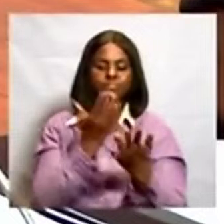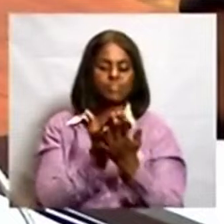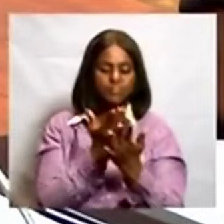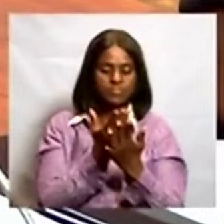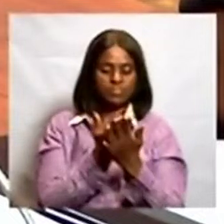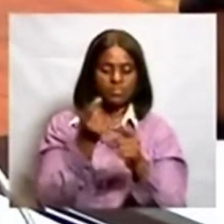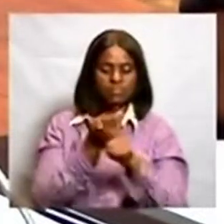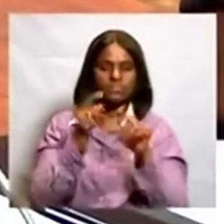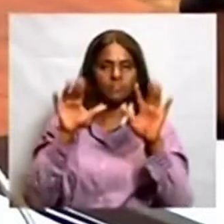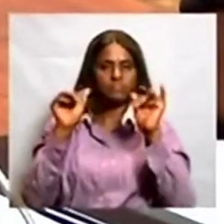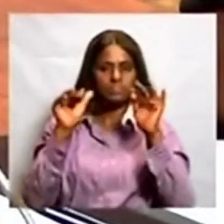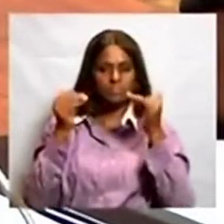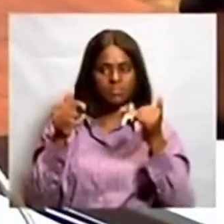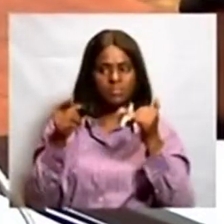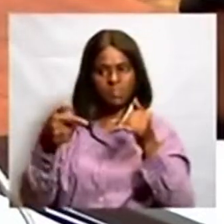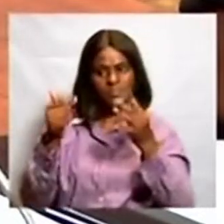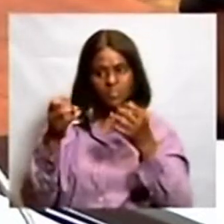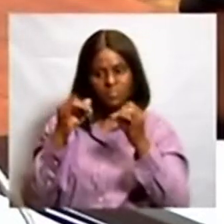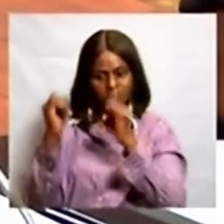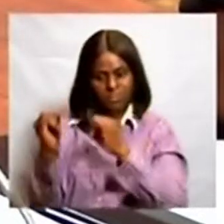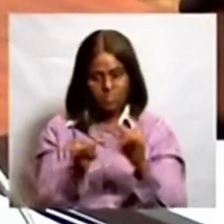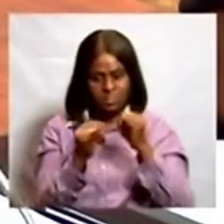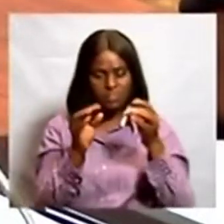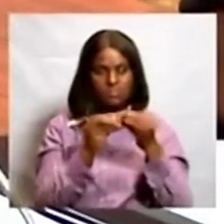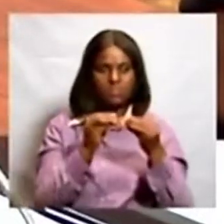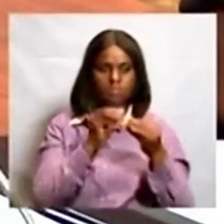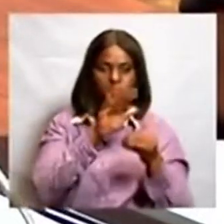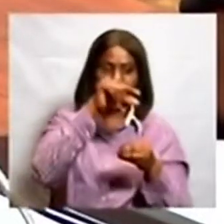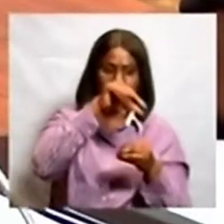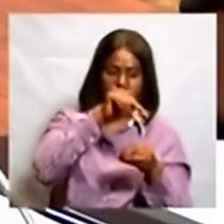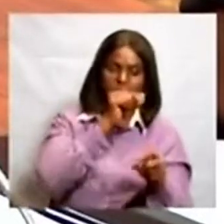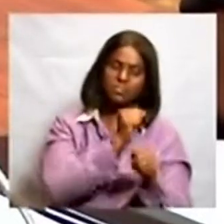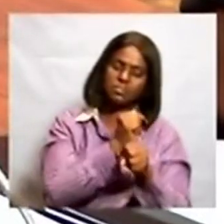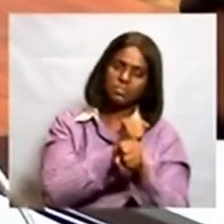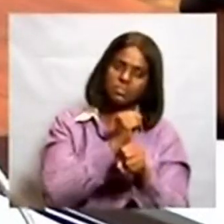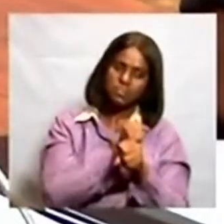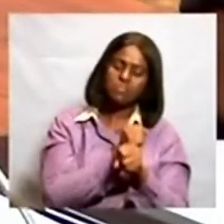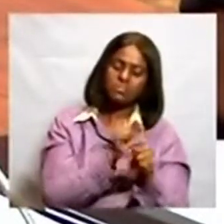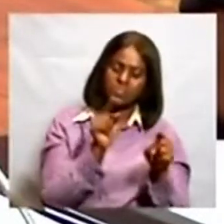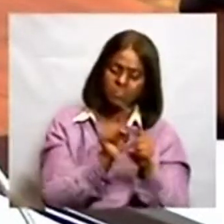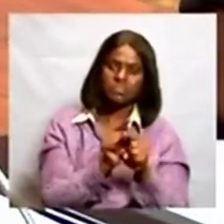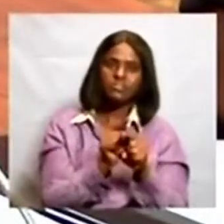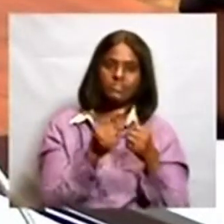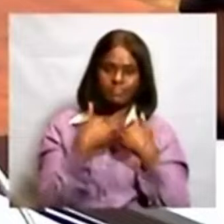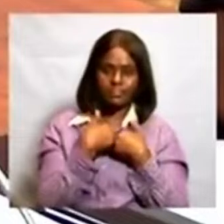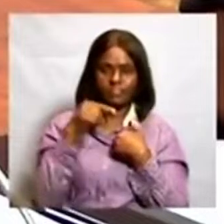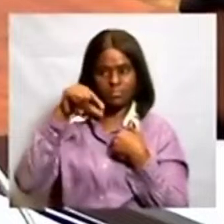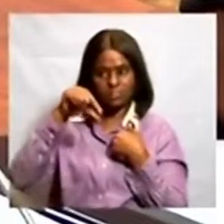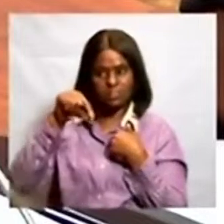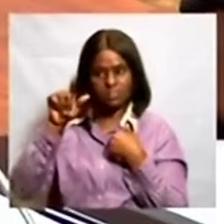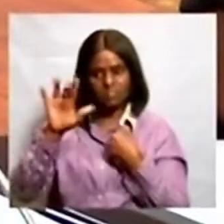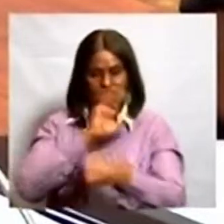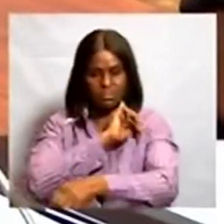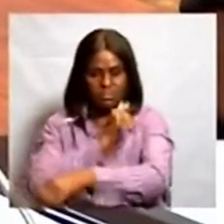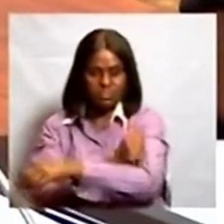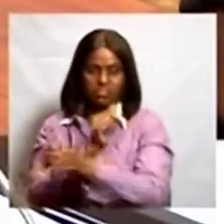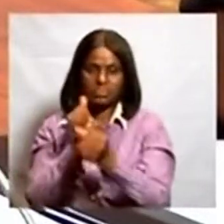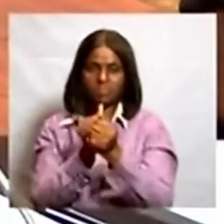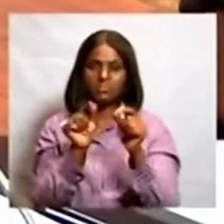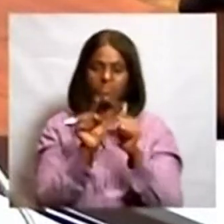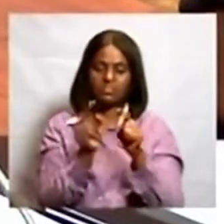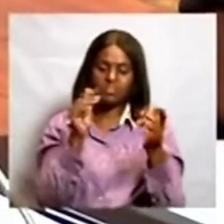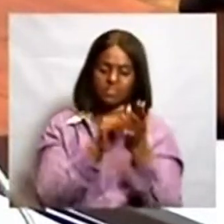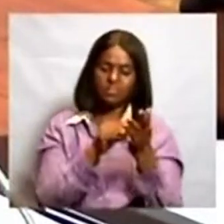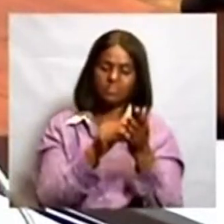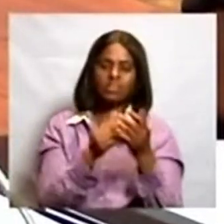from Zimbabwe now. They want to implement the qualifications framework and the qualifications authority, and also there's the